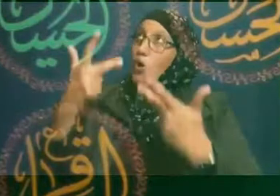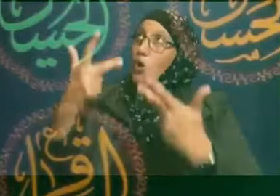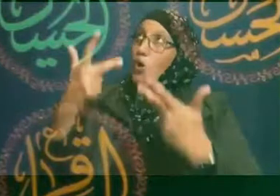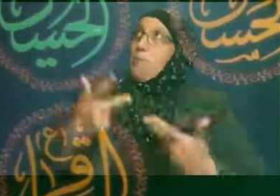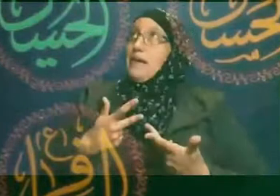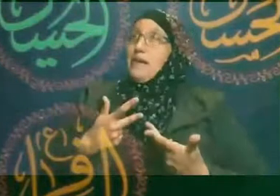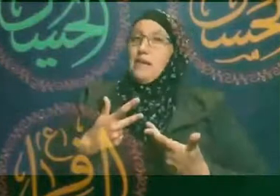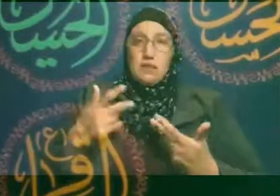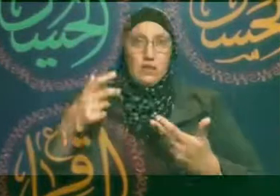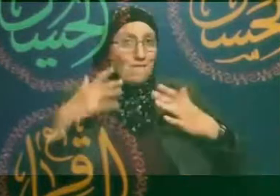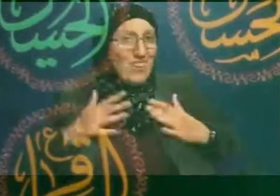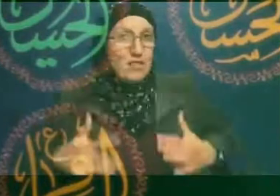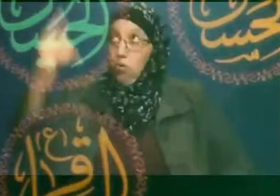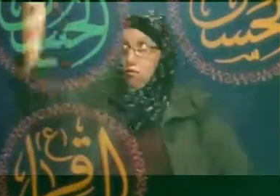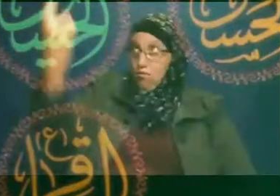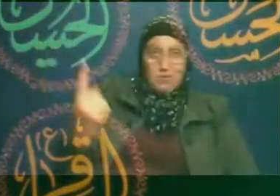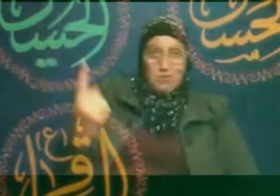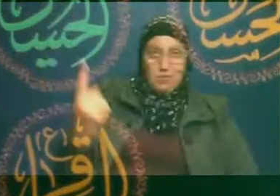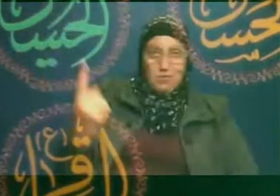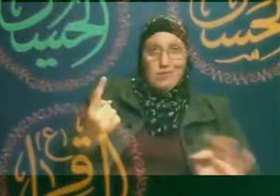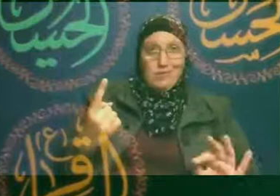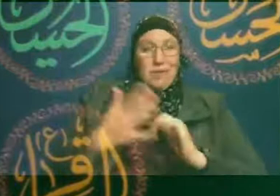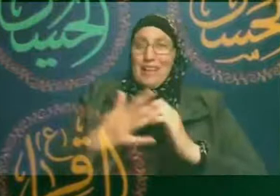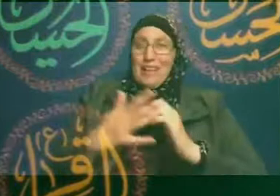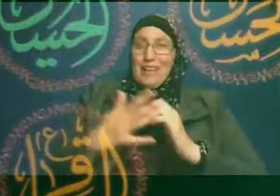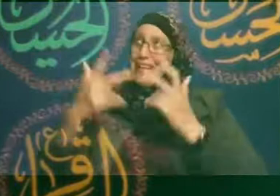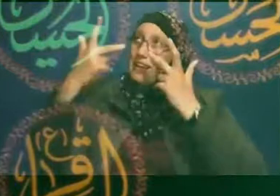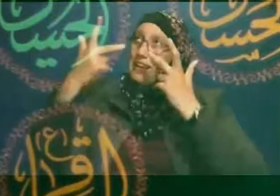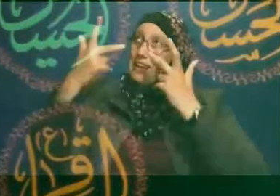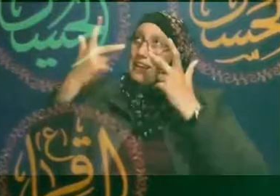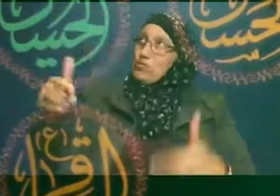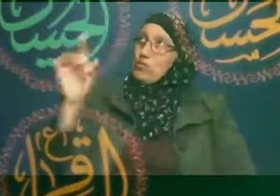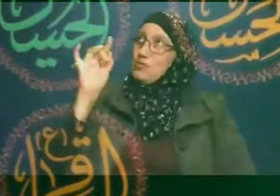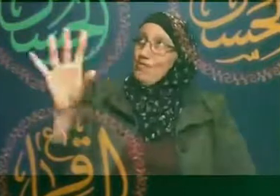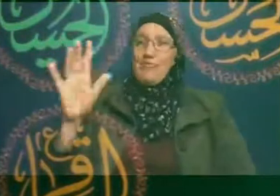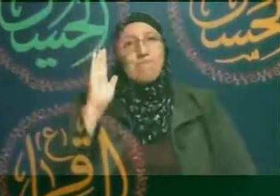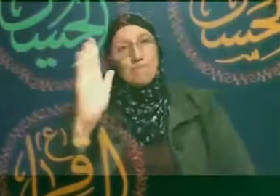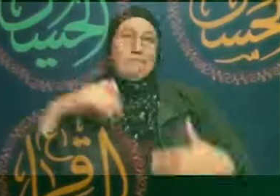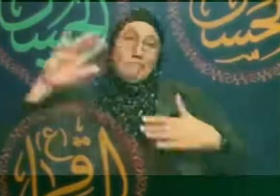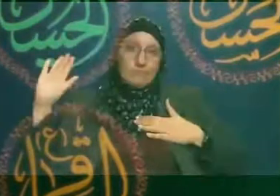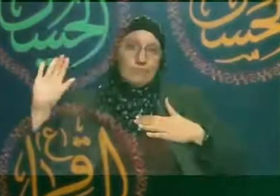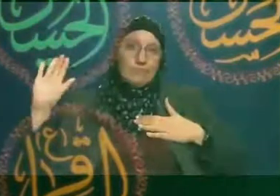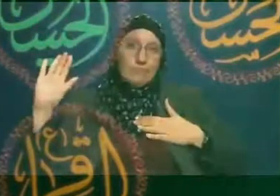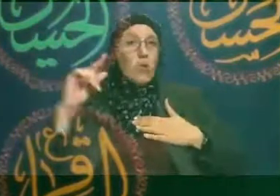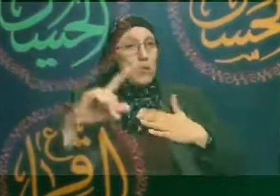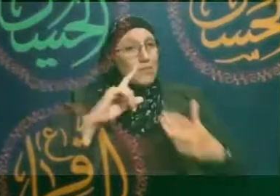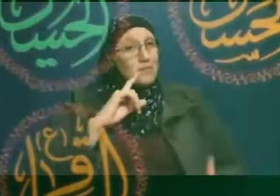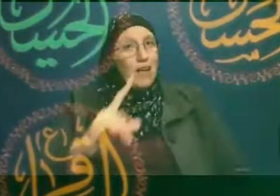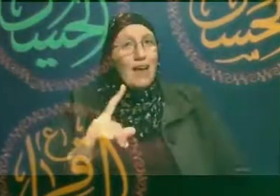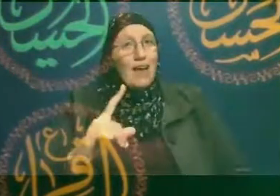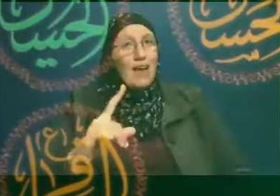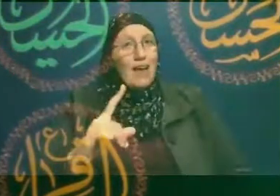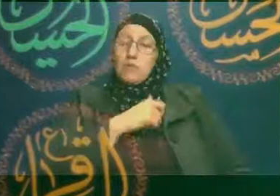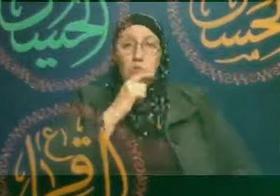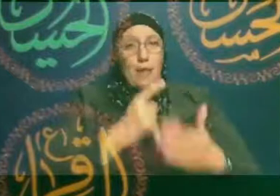physically. Introduce yourself to me. Rest assured. And make sure that you keep saying it, because we have to